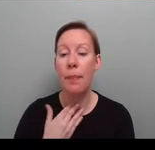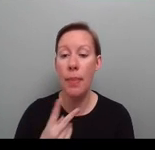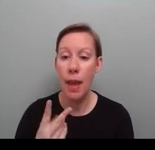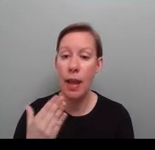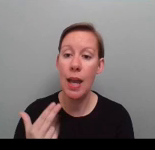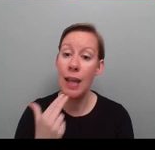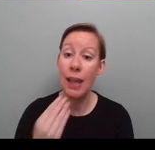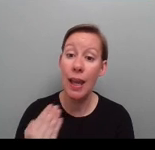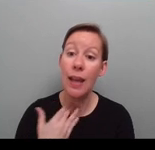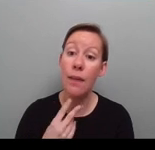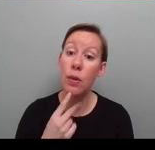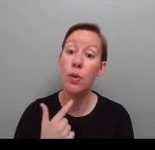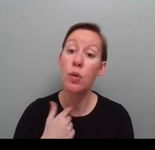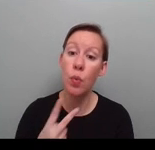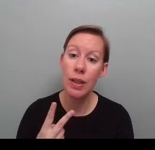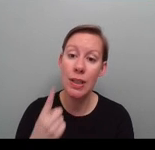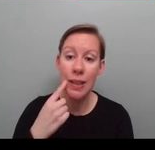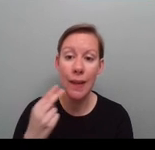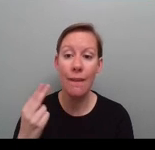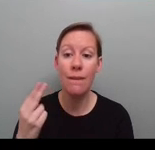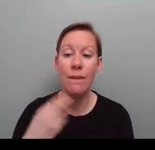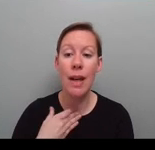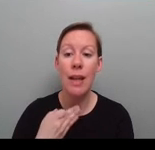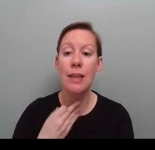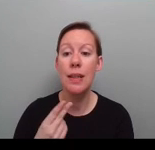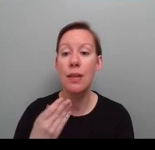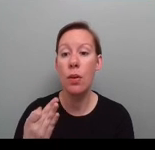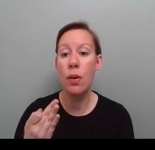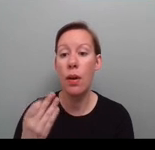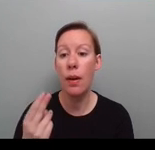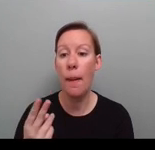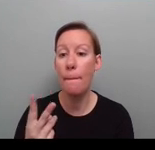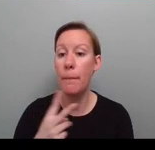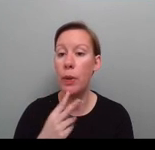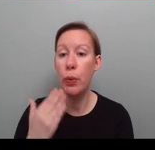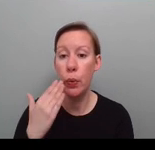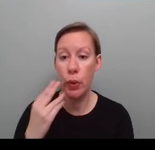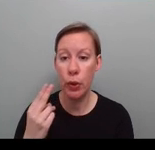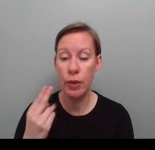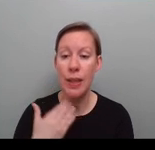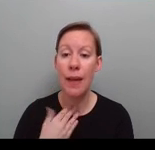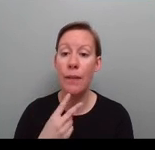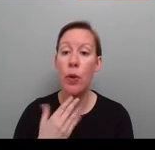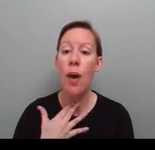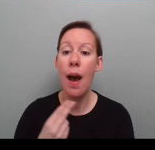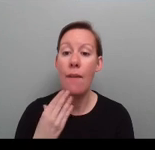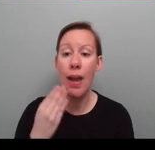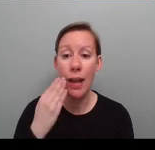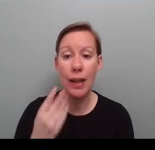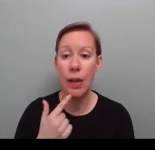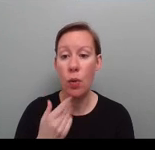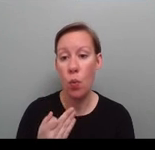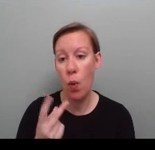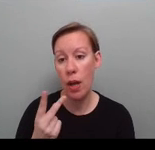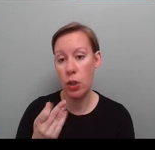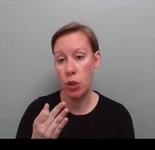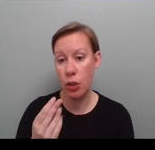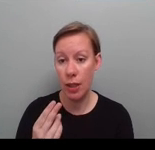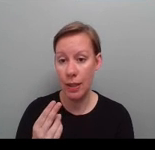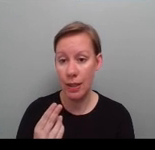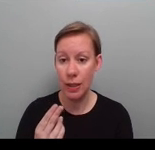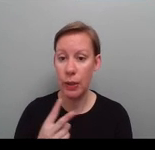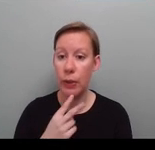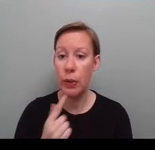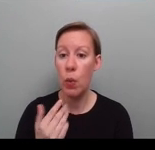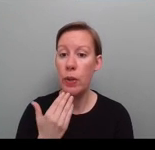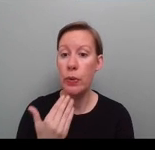switching computers or switching devices. Lastly, if you ever have any questions about accessing Collaborate